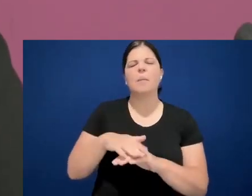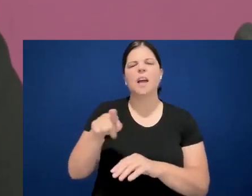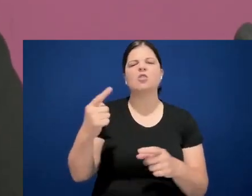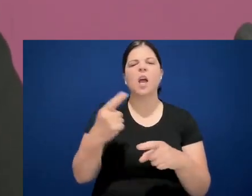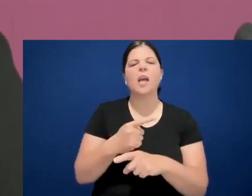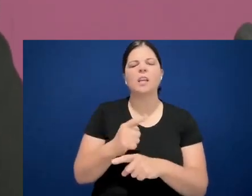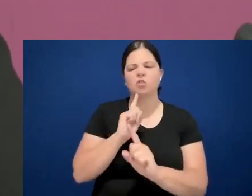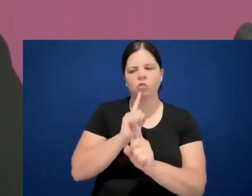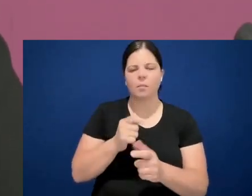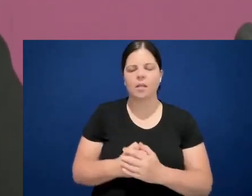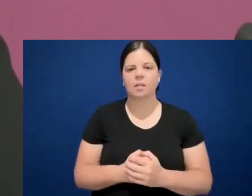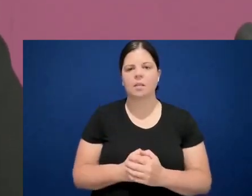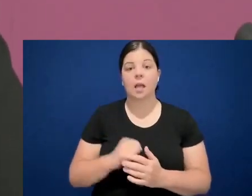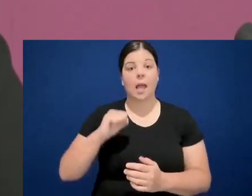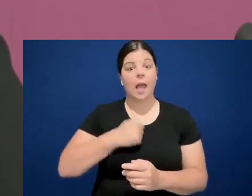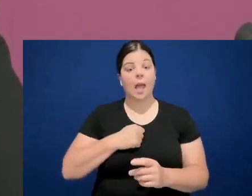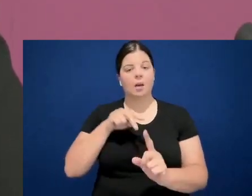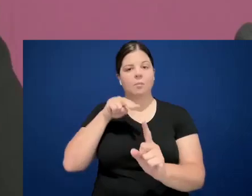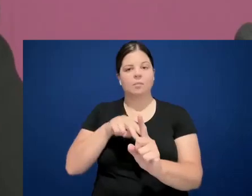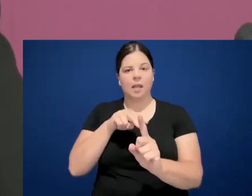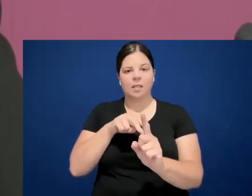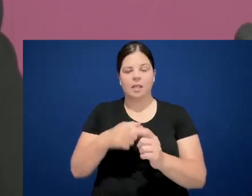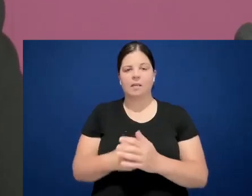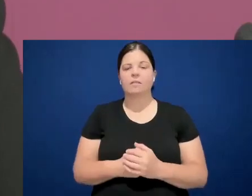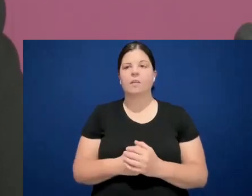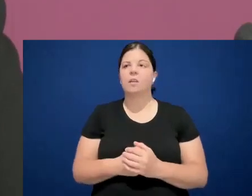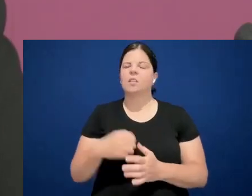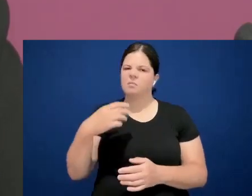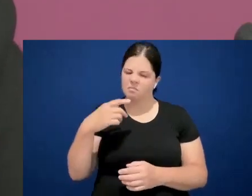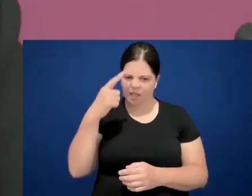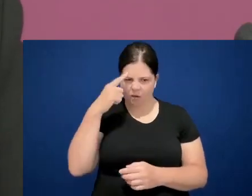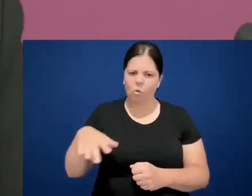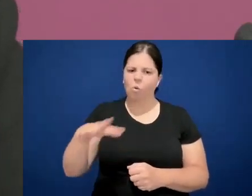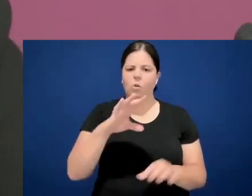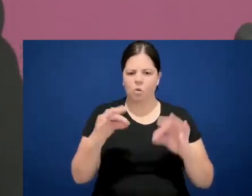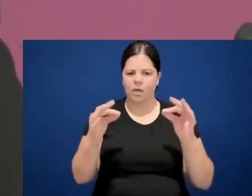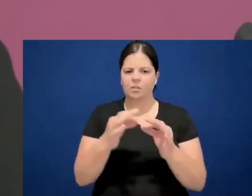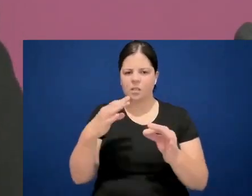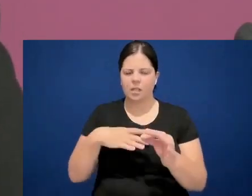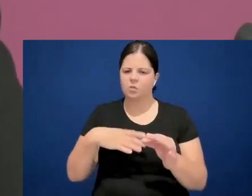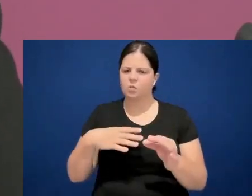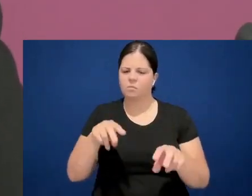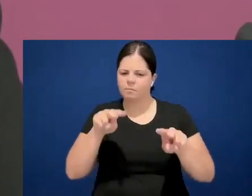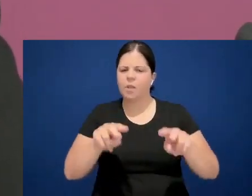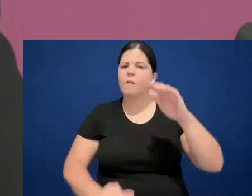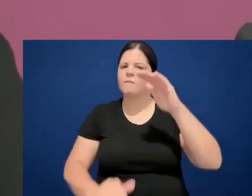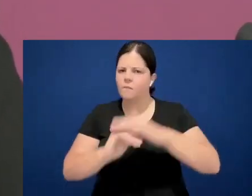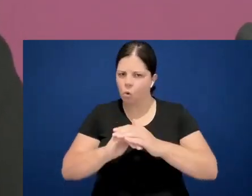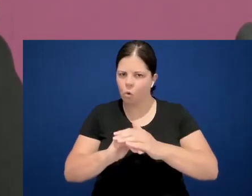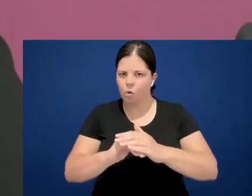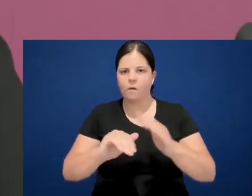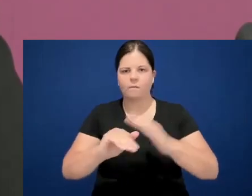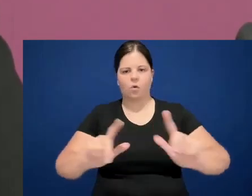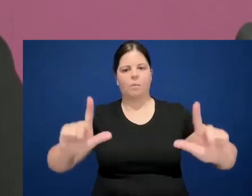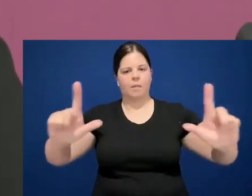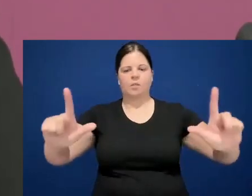it's great from our perspective if organisations look at those recommendations holistically, look at the report holistically, and